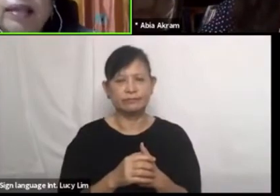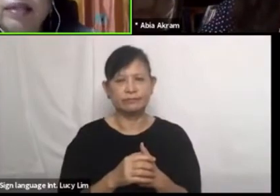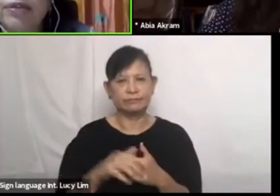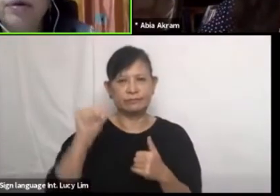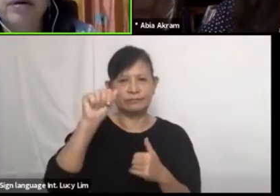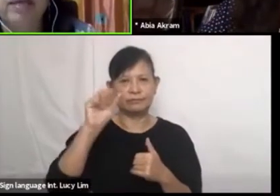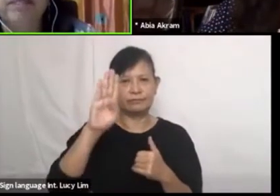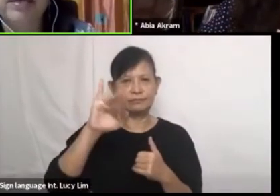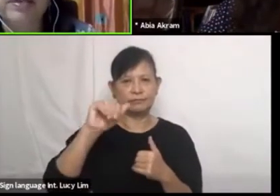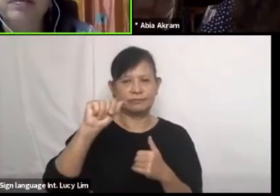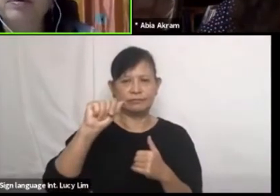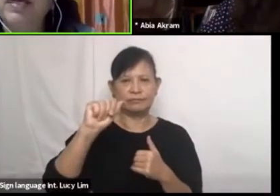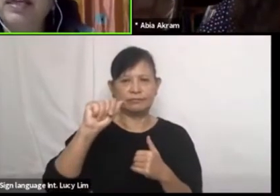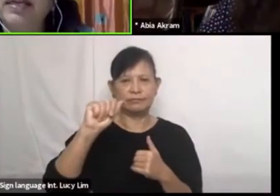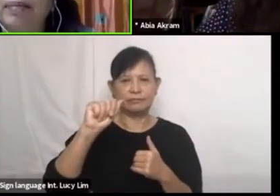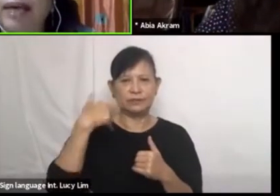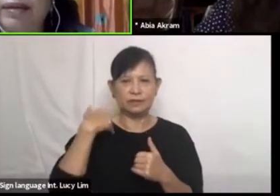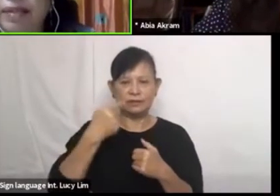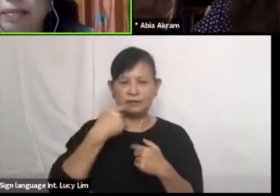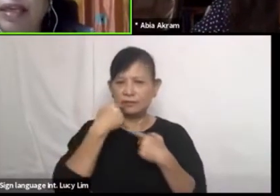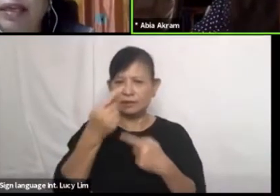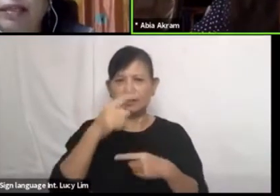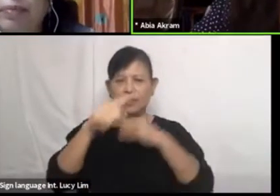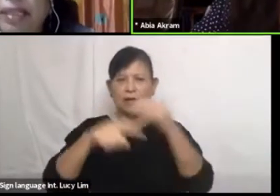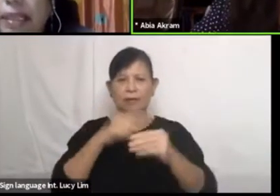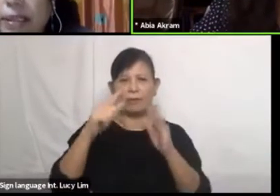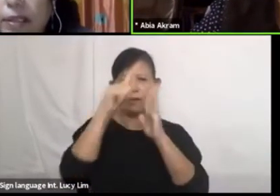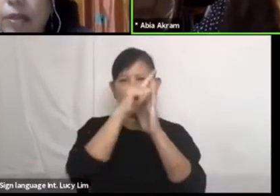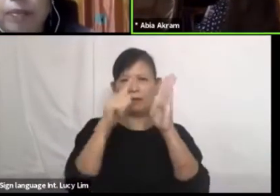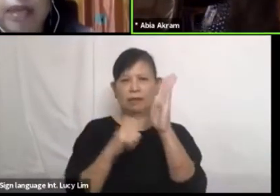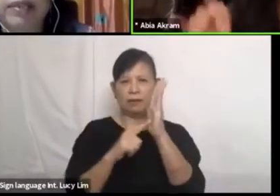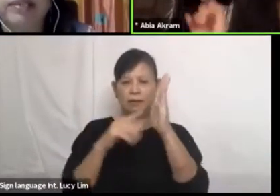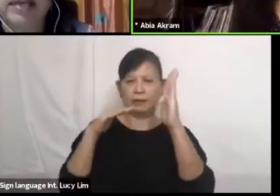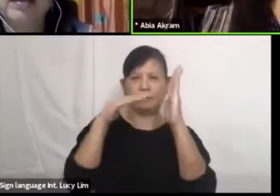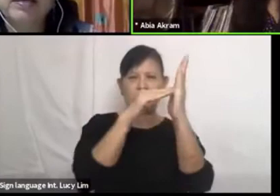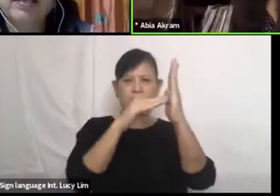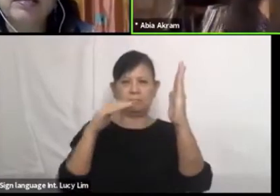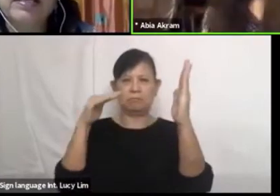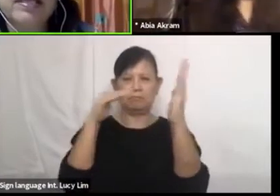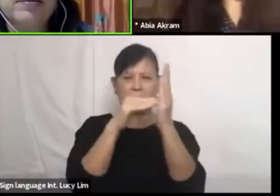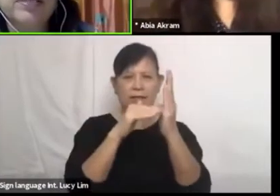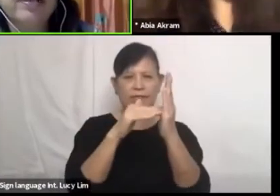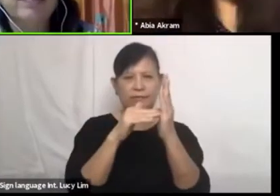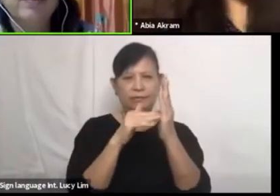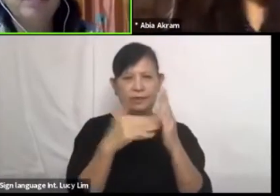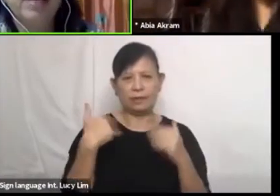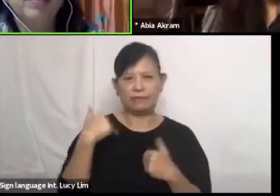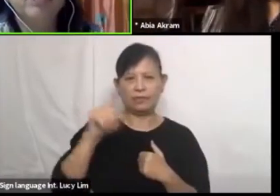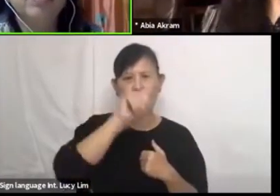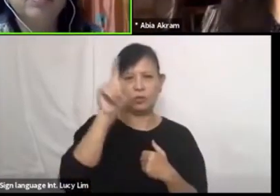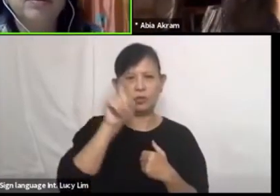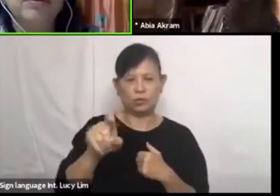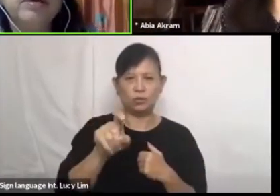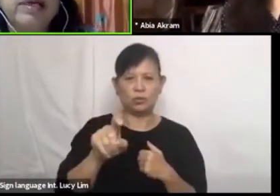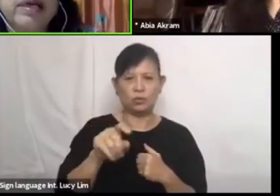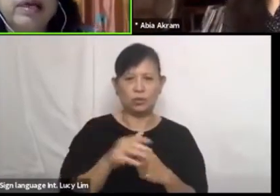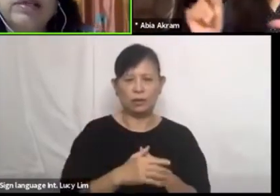and others, you have mentioned about legal barriers. Many other presenters also mentioned that. Now, there's a question from Beryl